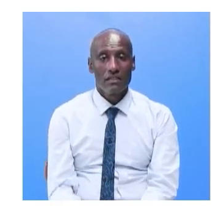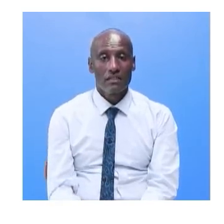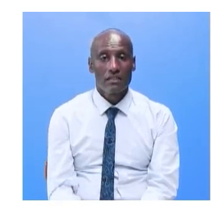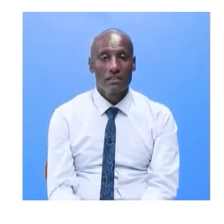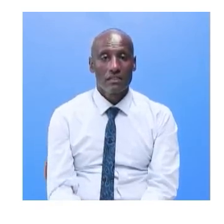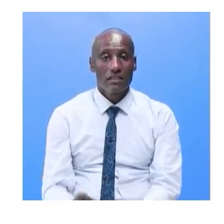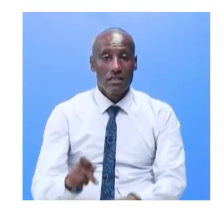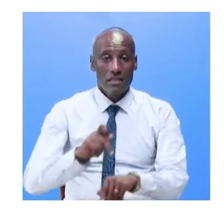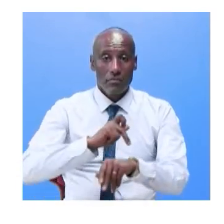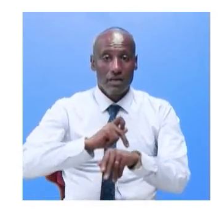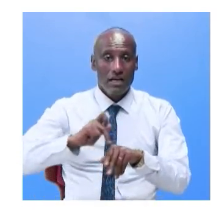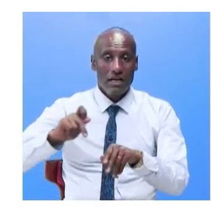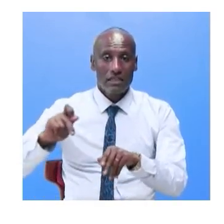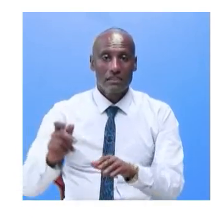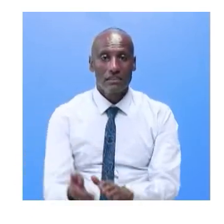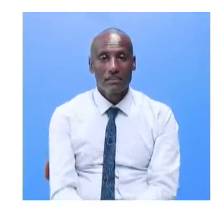blank